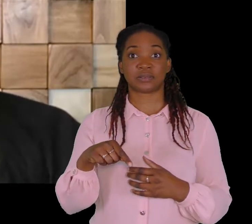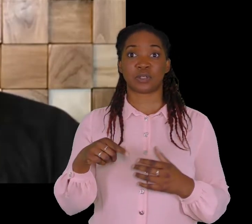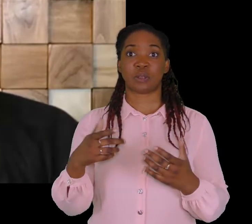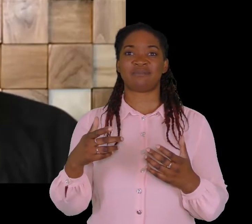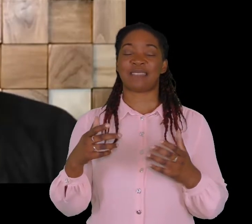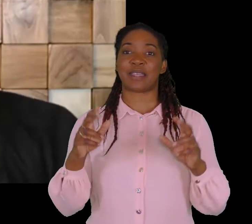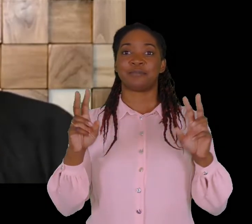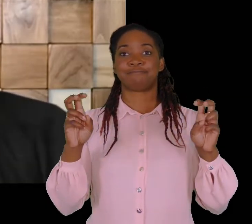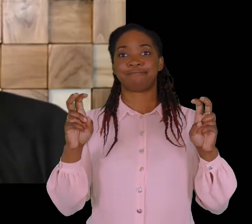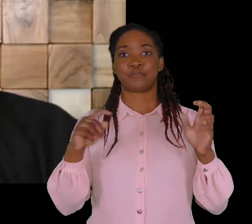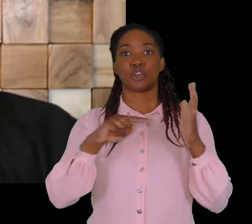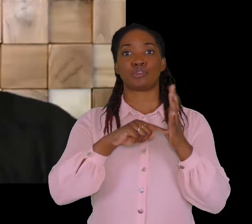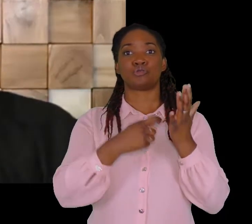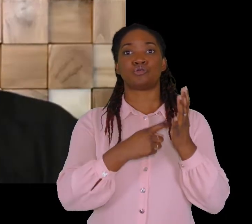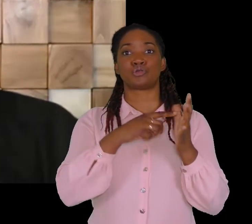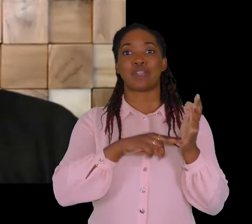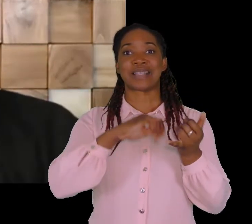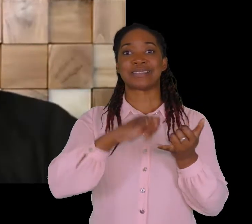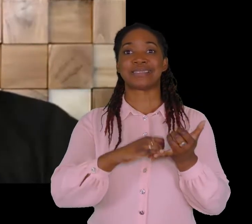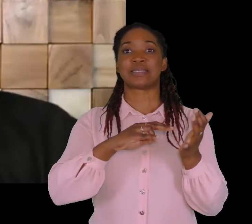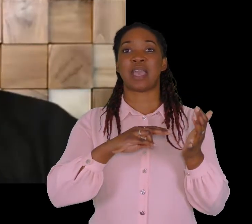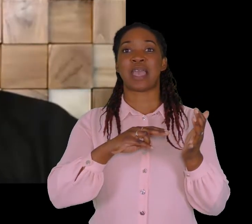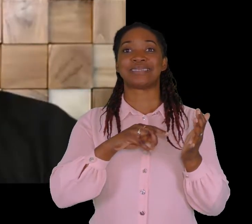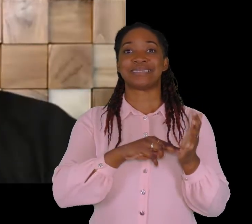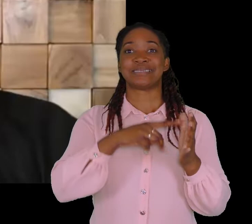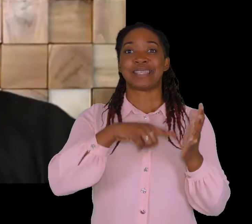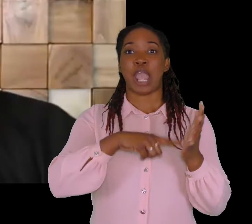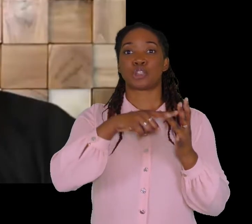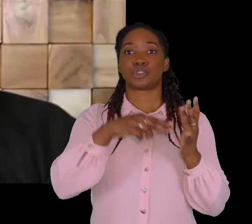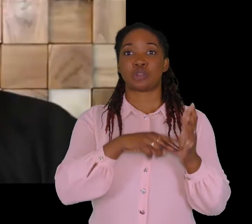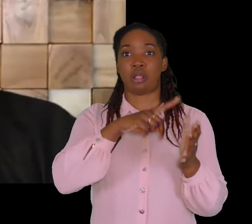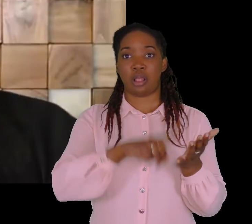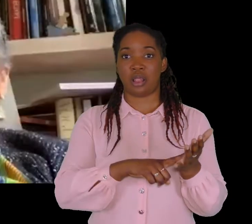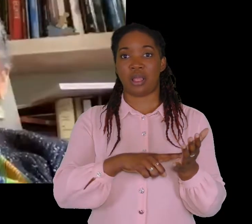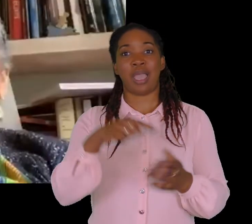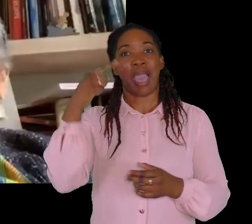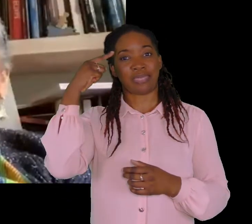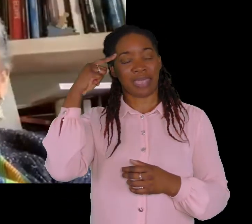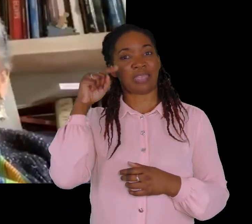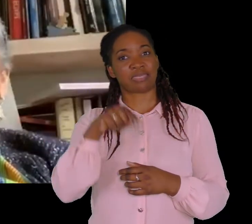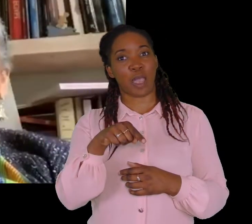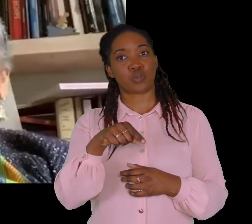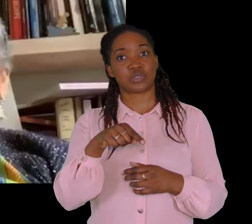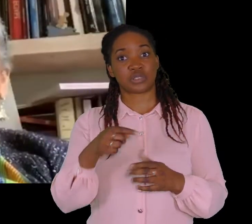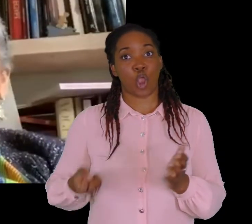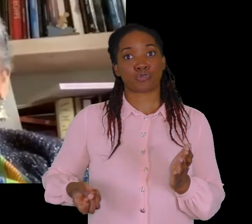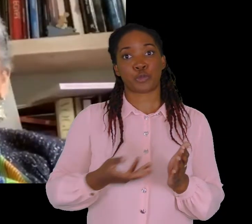think was actually a signal contribution of Black British artists to British art at that time. I mean, think